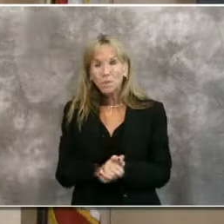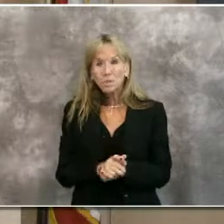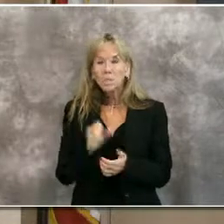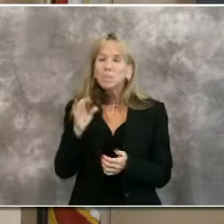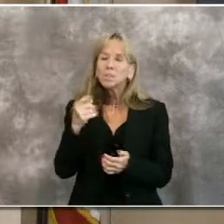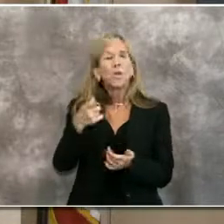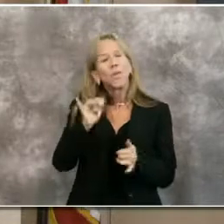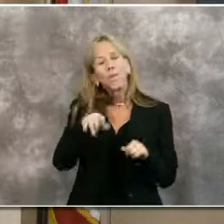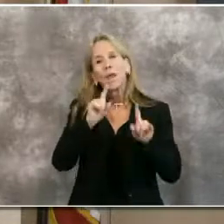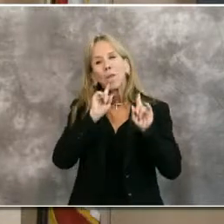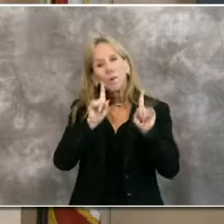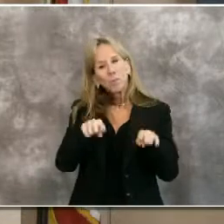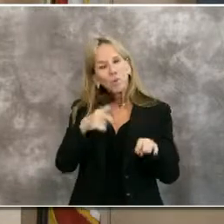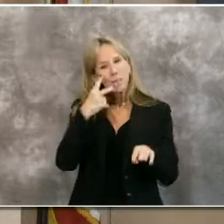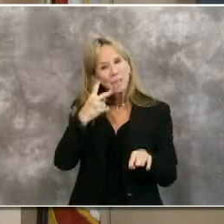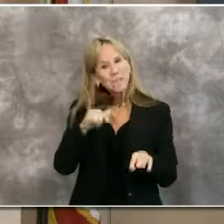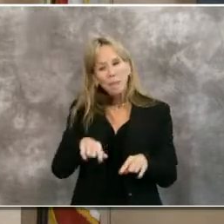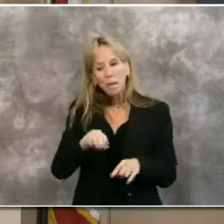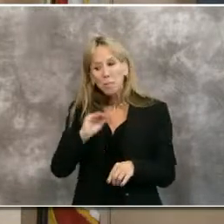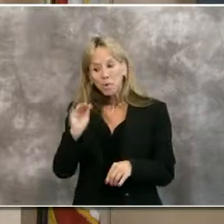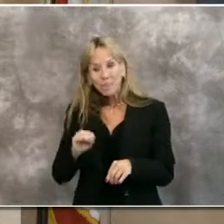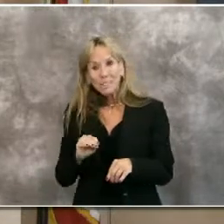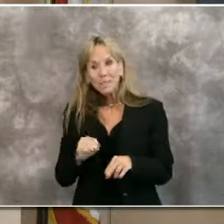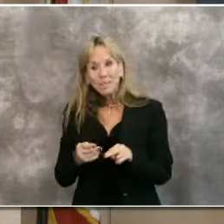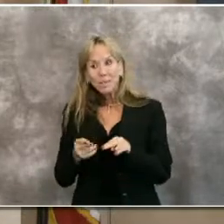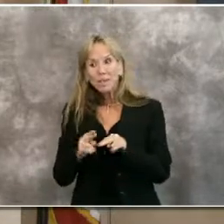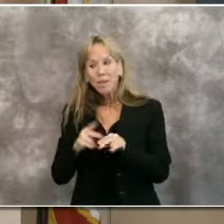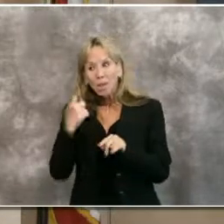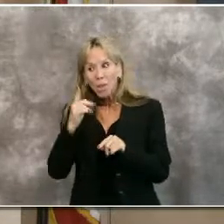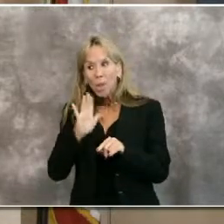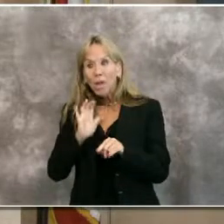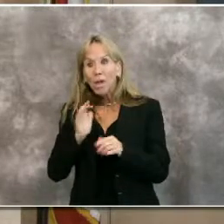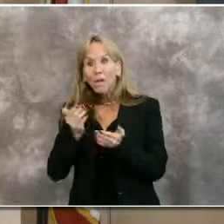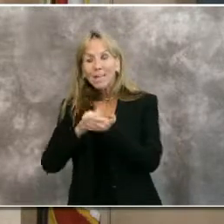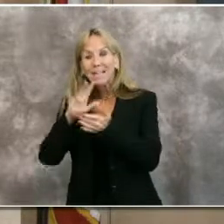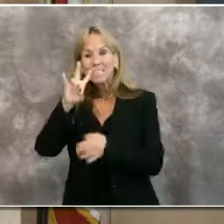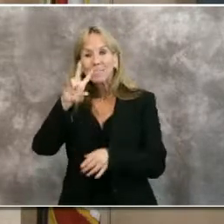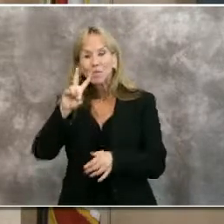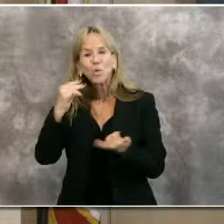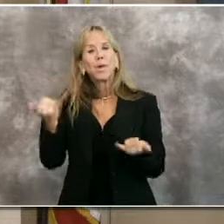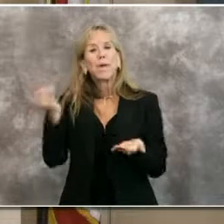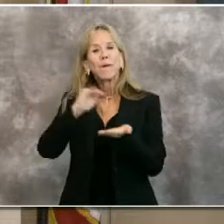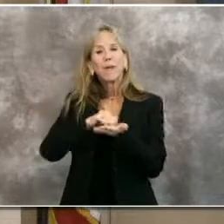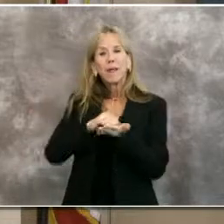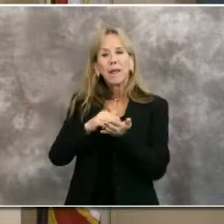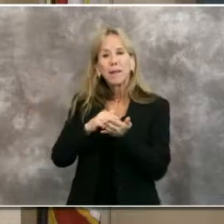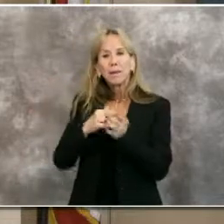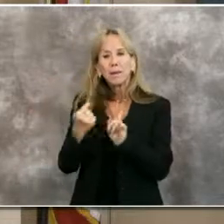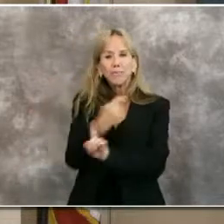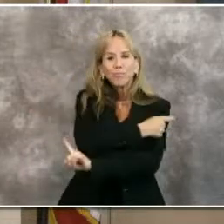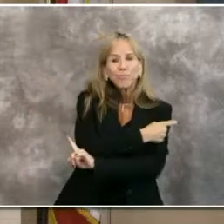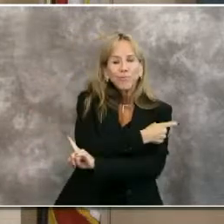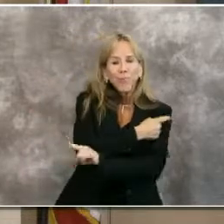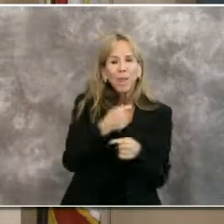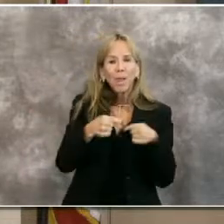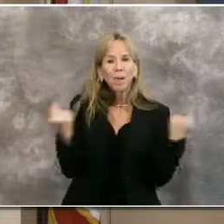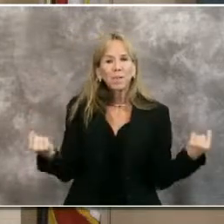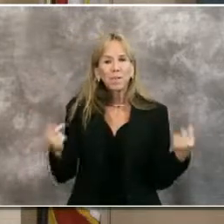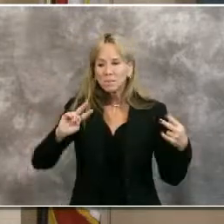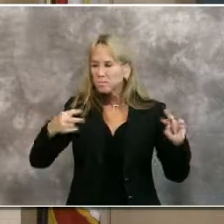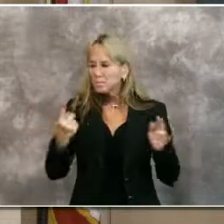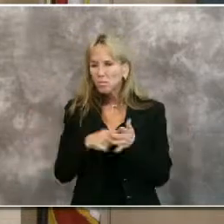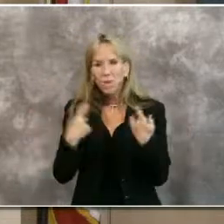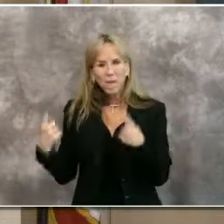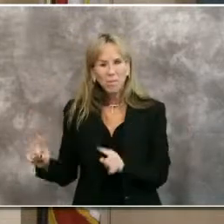several days of this percentage improving. It looked like you were going to get back to 70 soon. Now it's suddenly gone in the opposite direction.